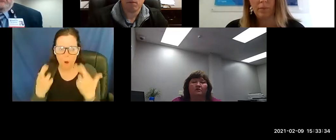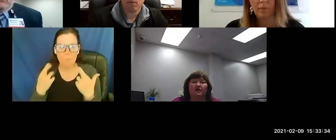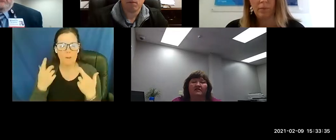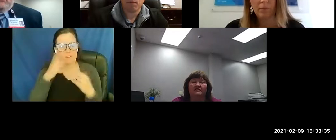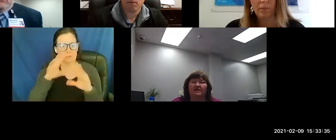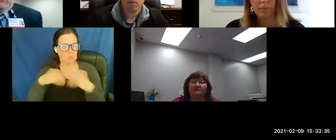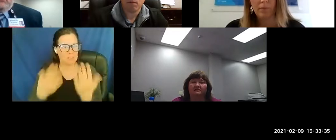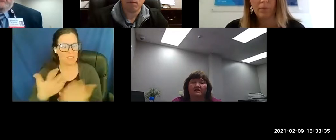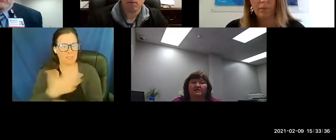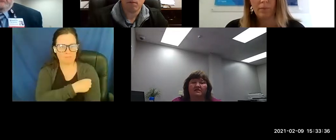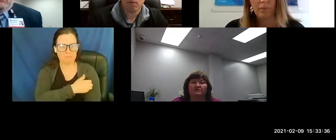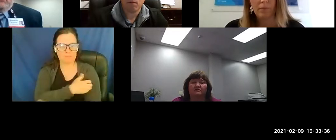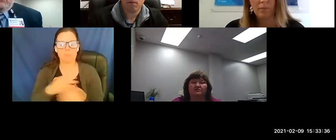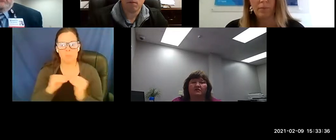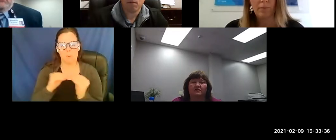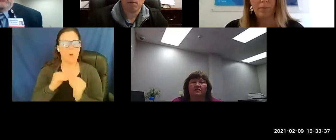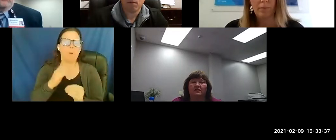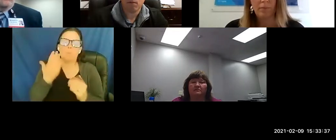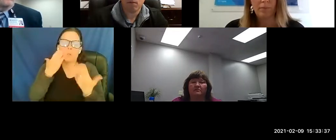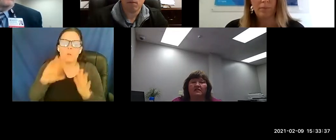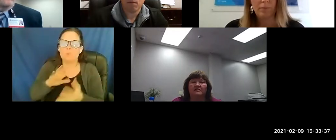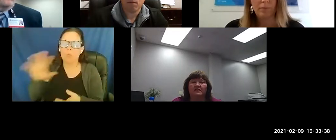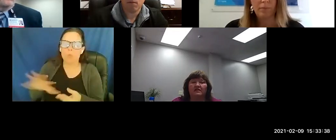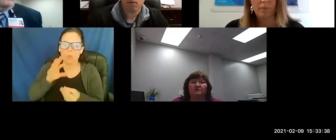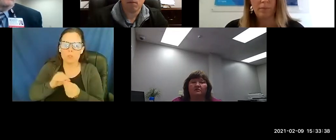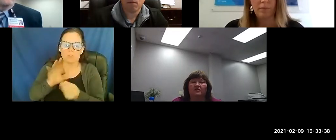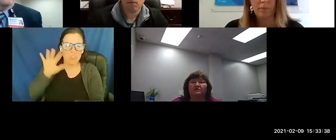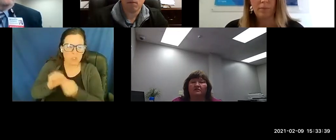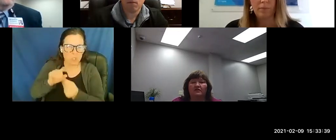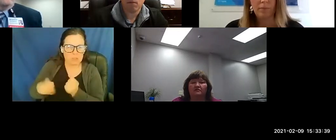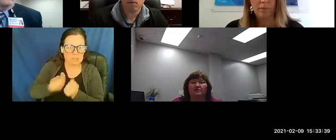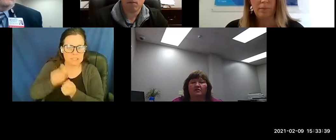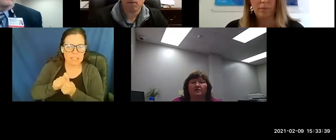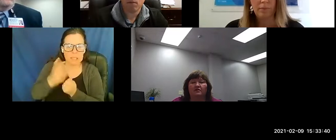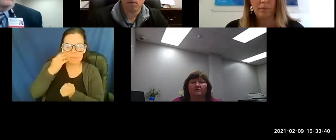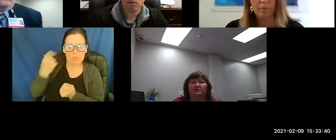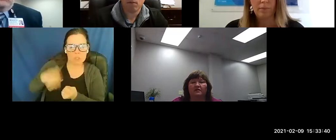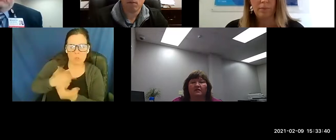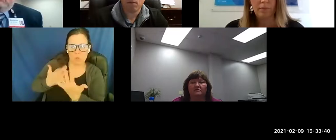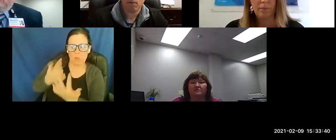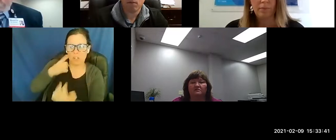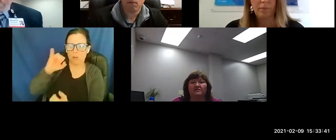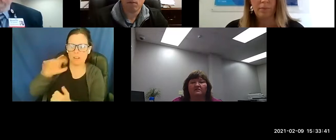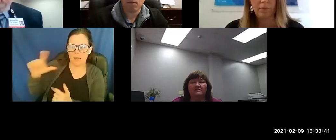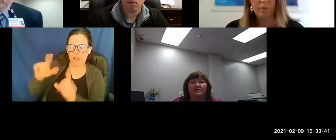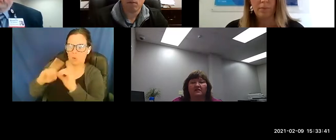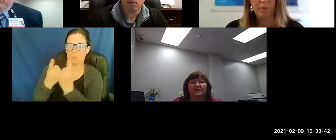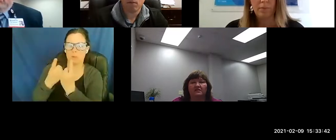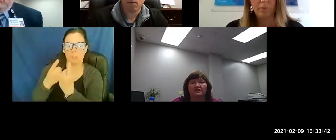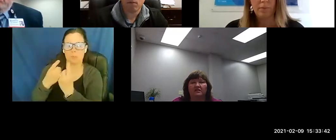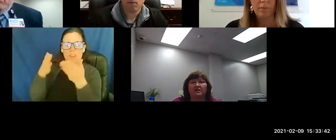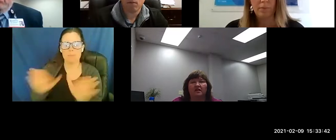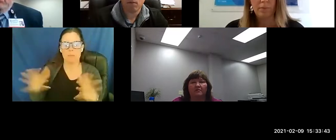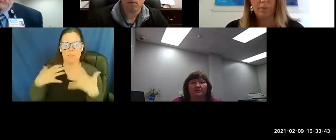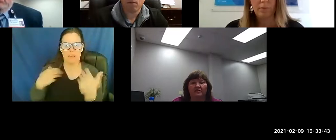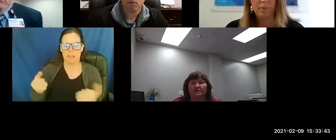won't have an exact vaccine total because we are waiting for the Illinois Department of Public Health to give us our